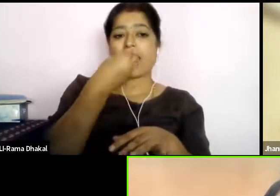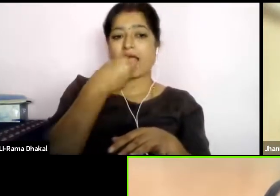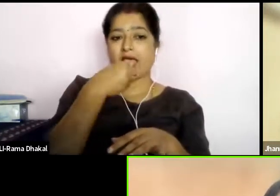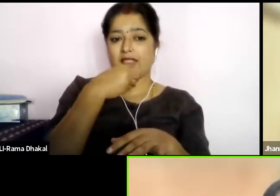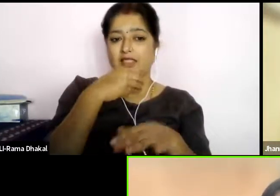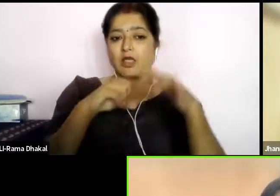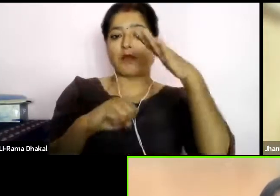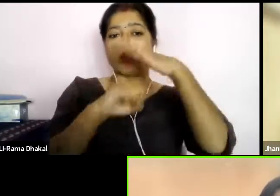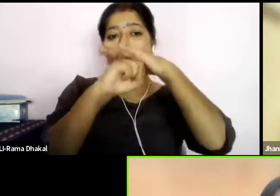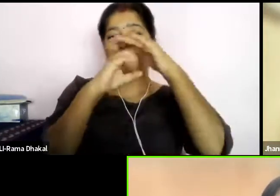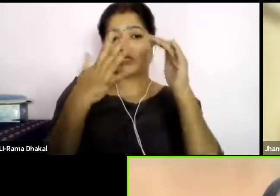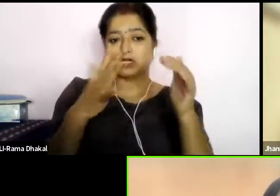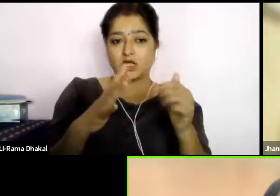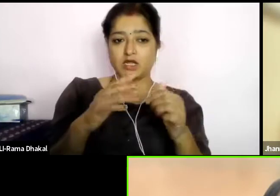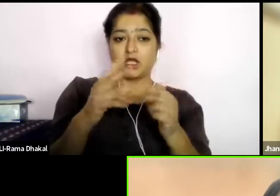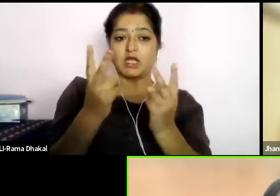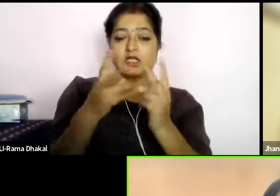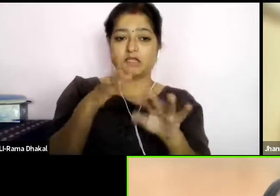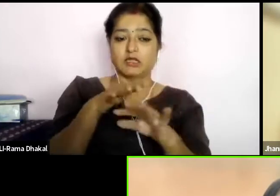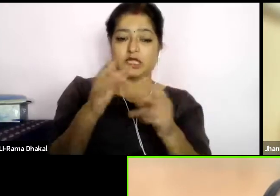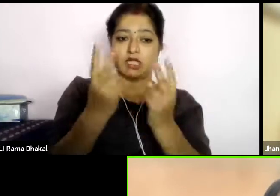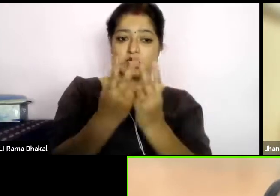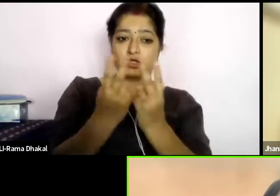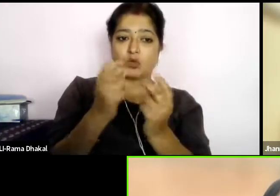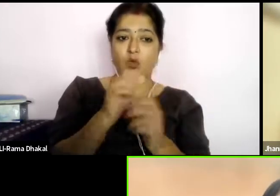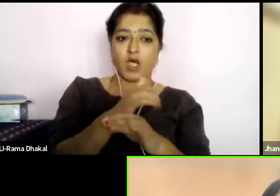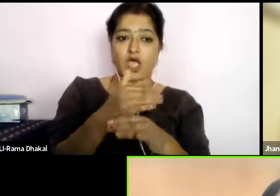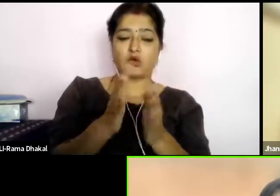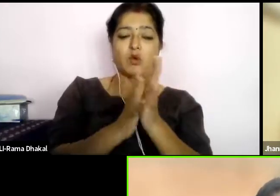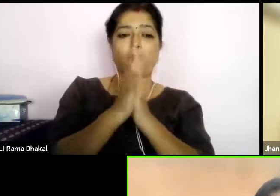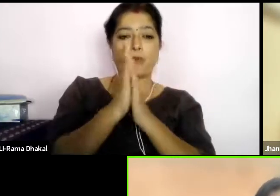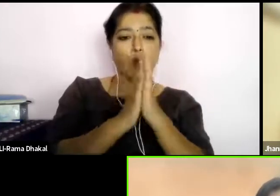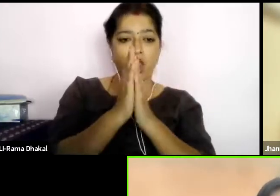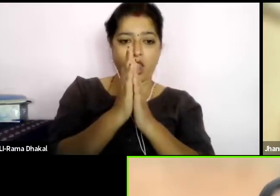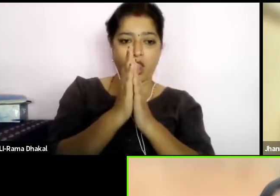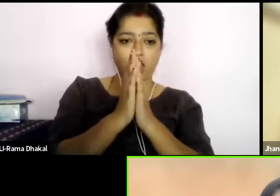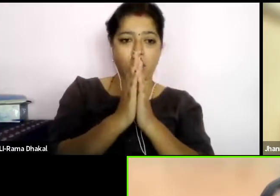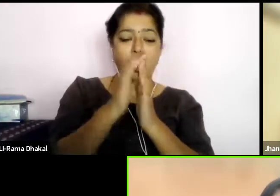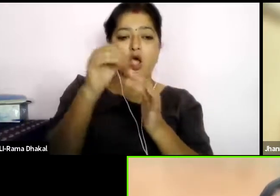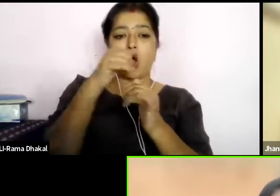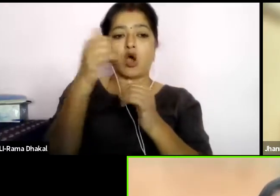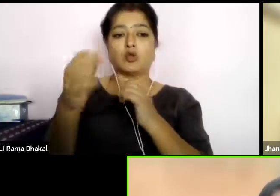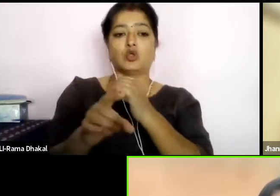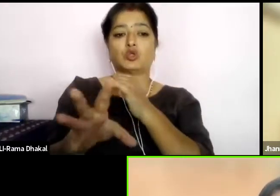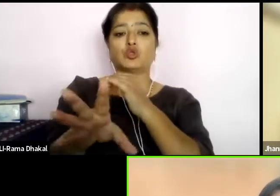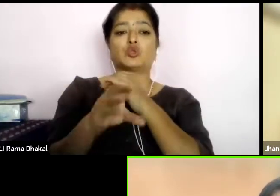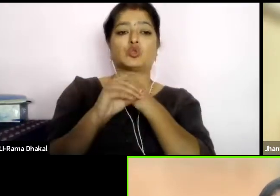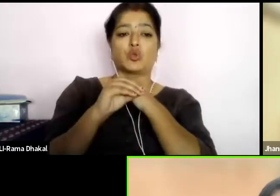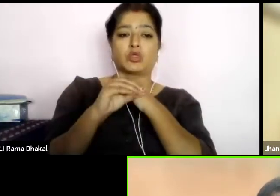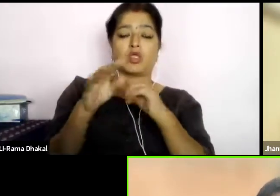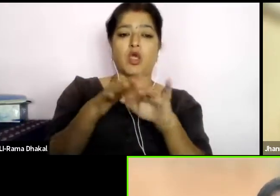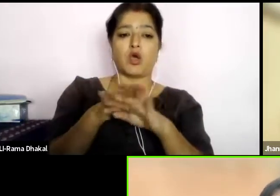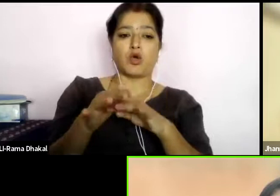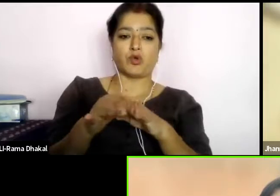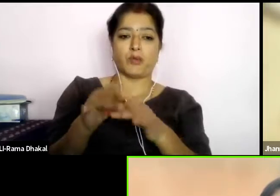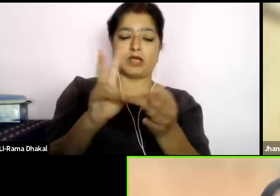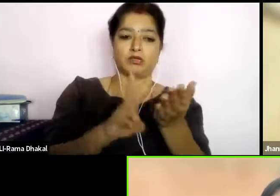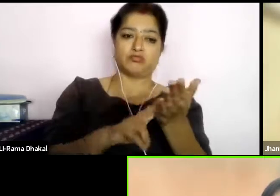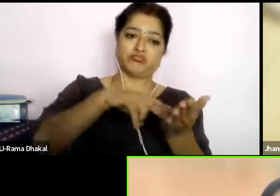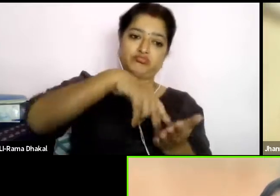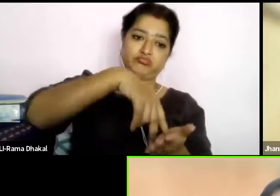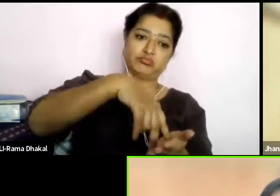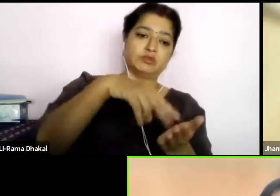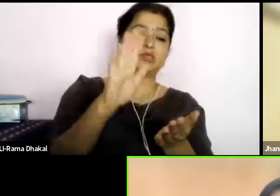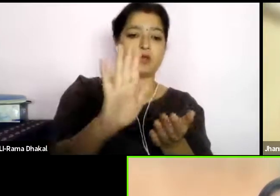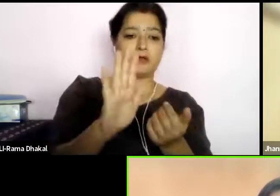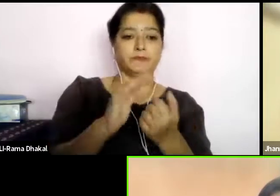see that the coping strategies for indigenous people with disabilities related to access to food